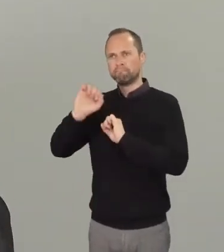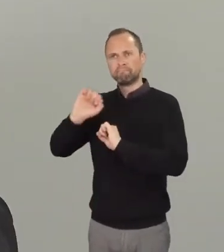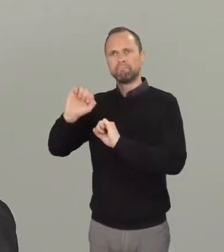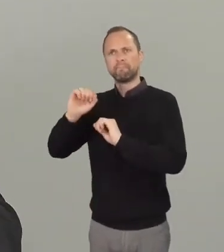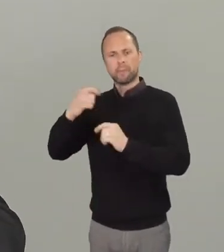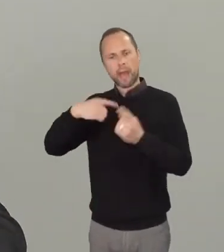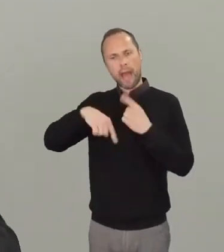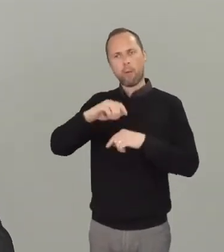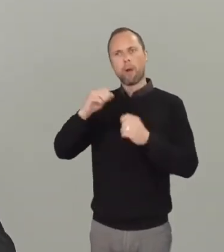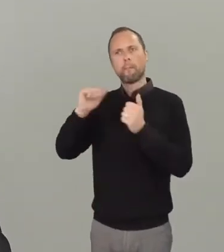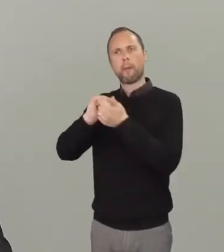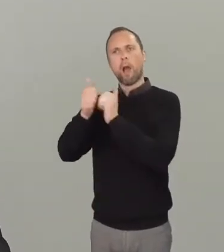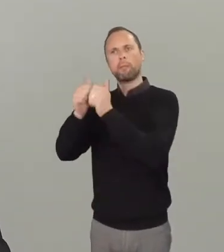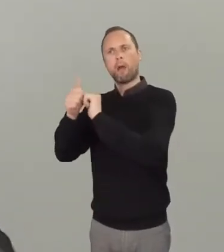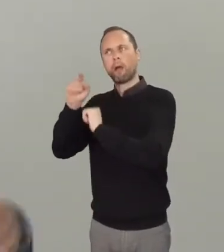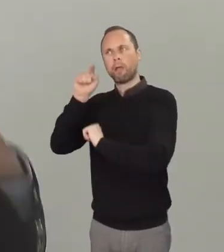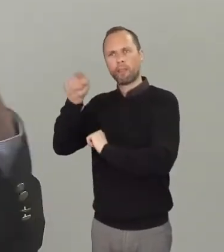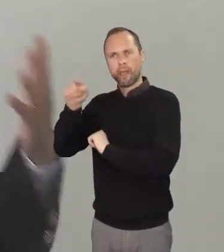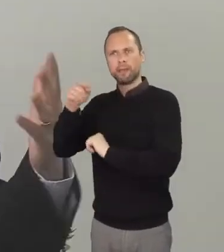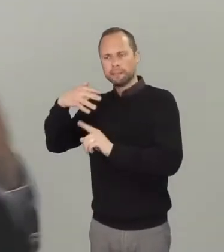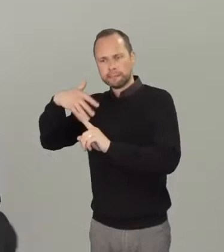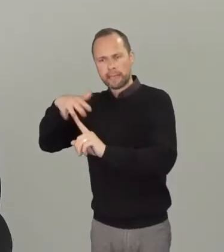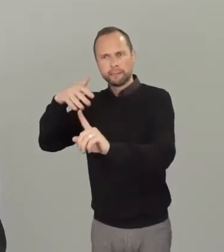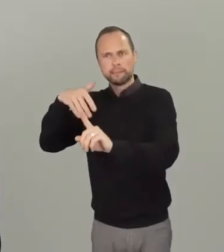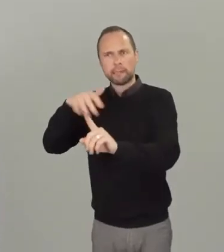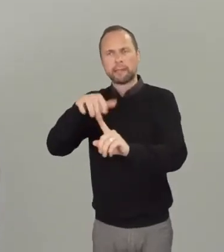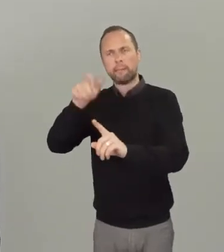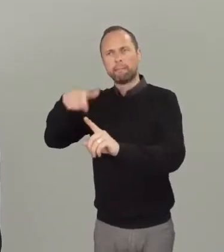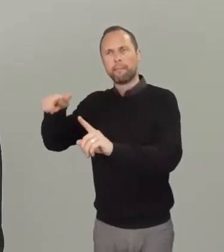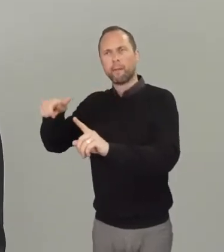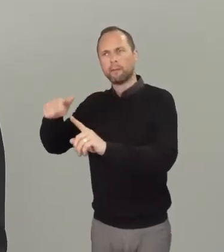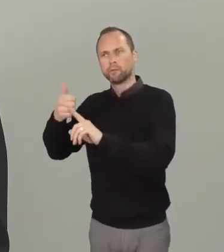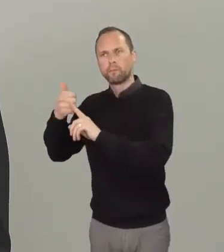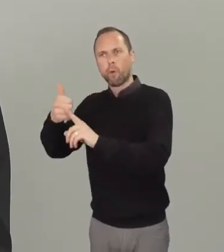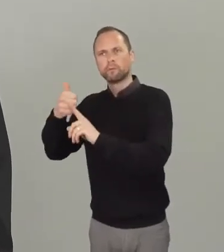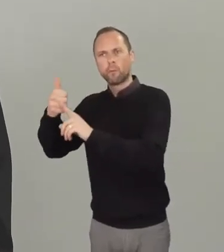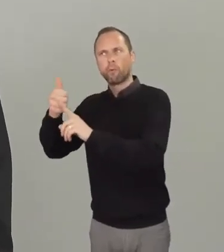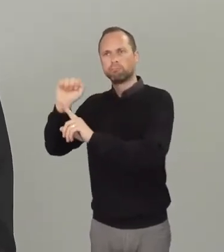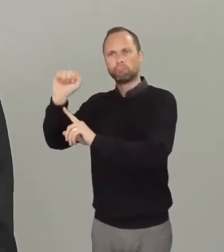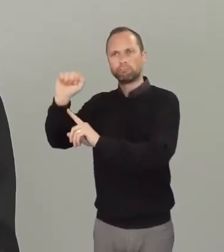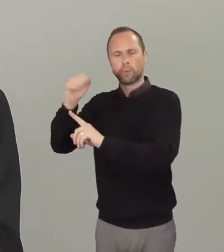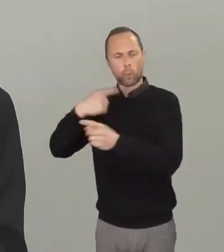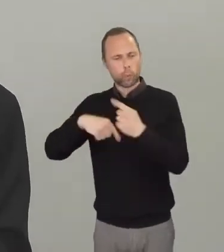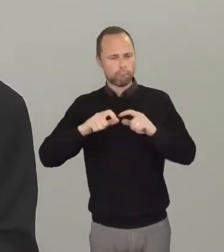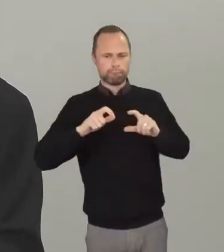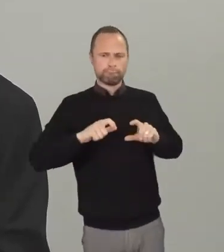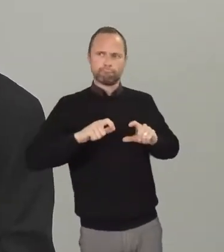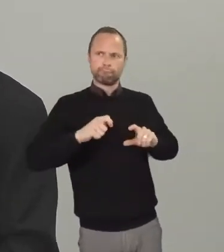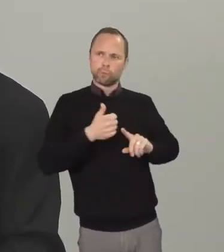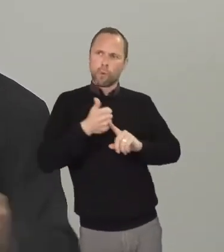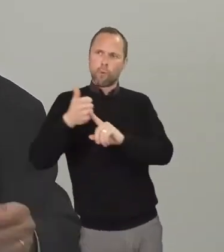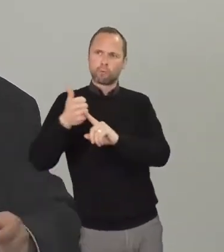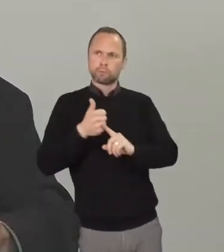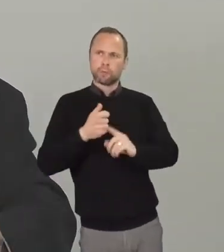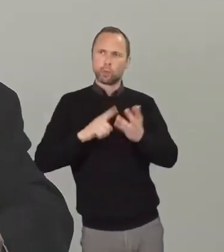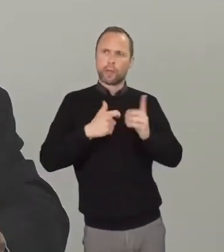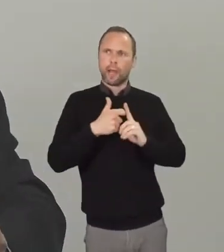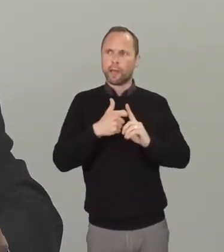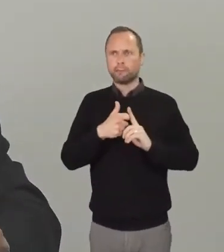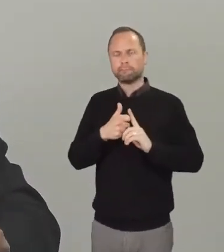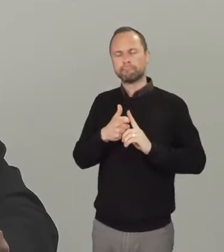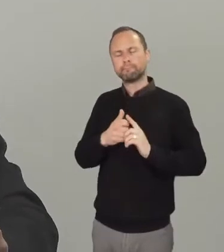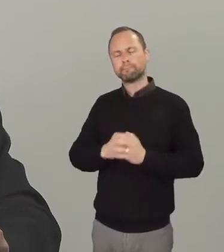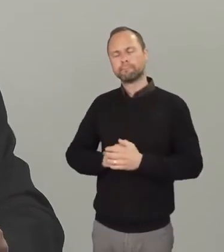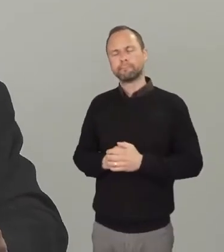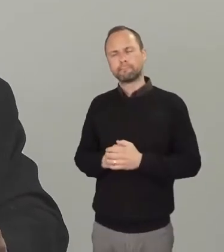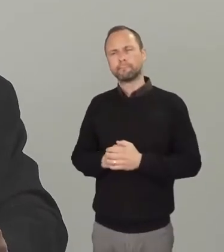supported by BMS. And you know of some of these names. In many parts of the